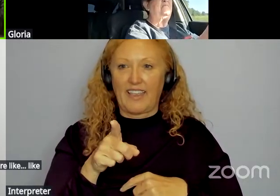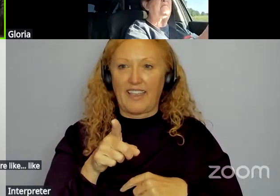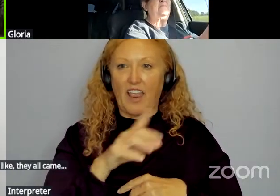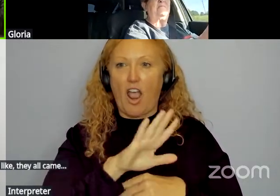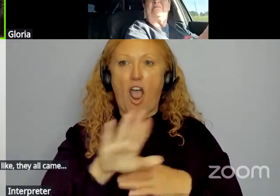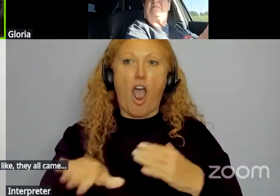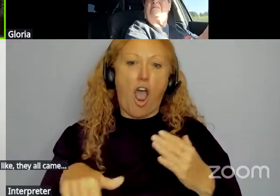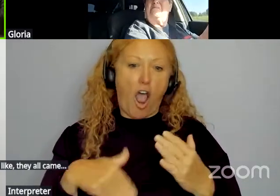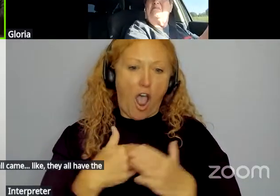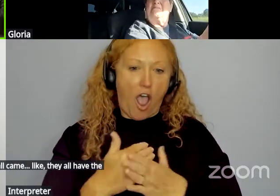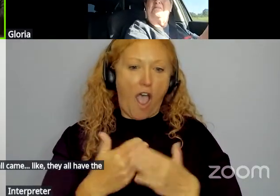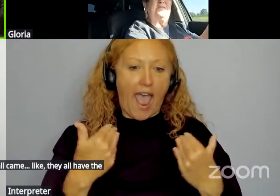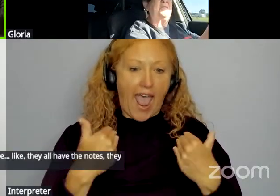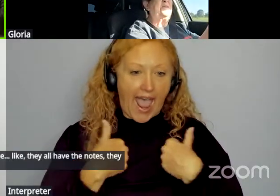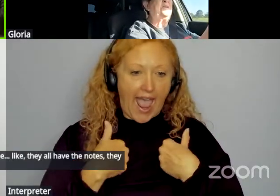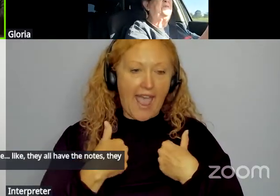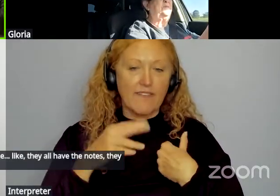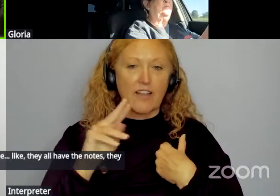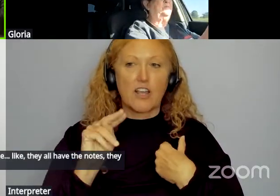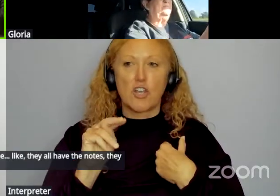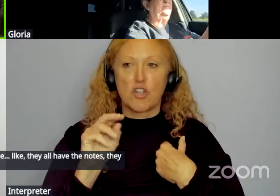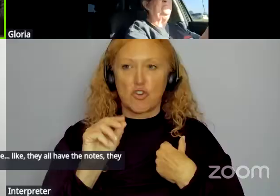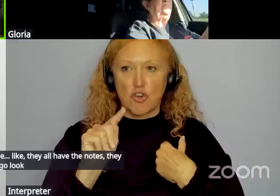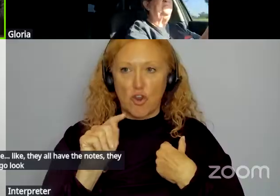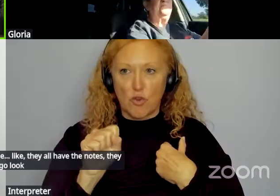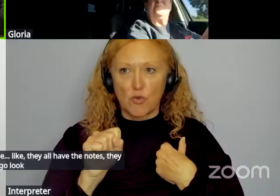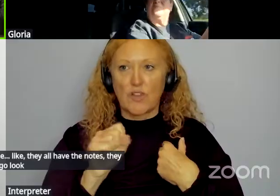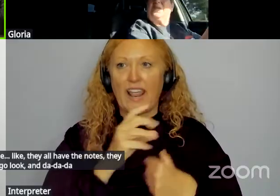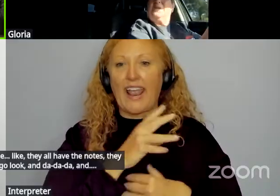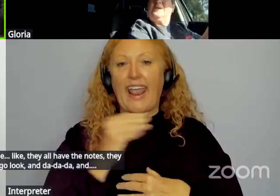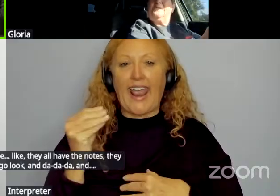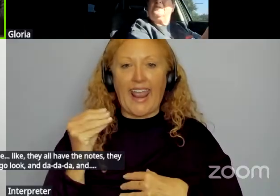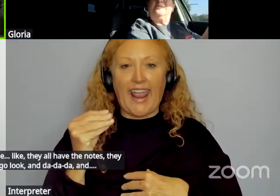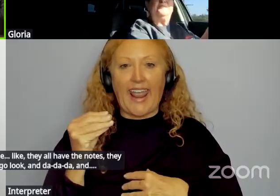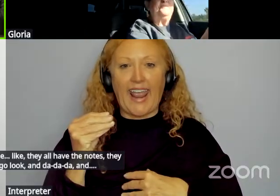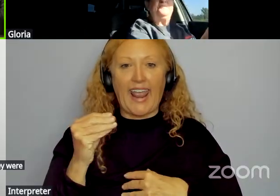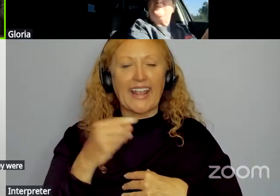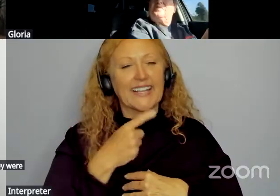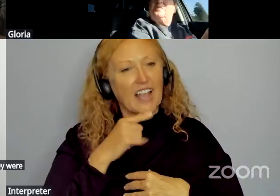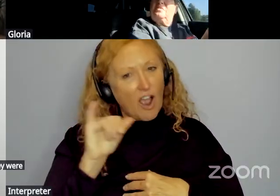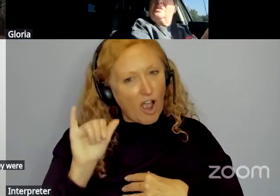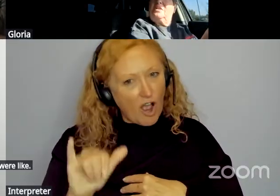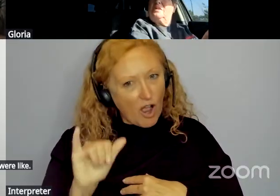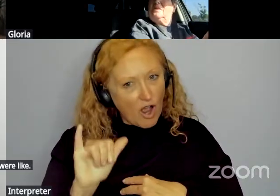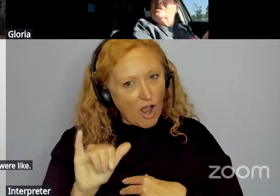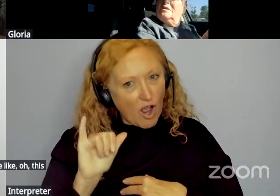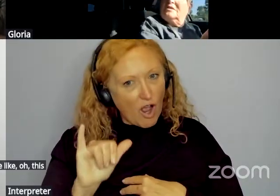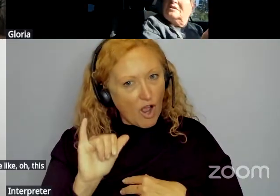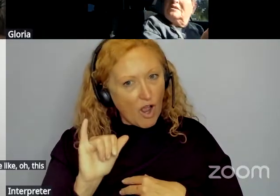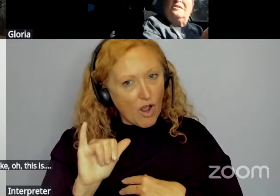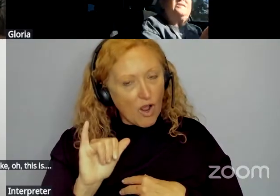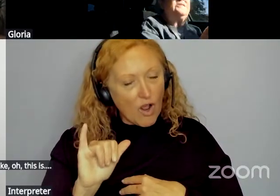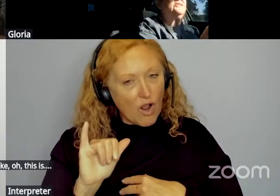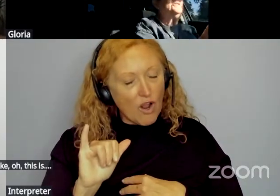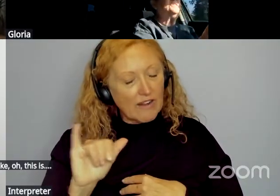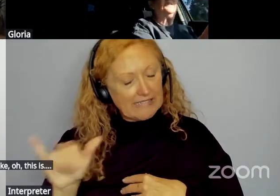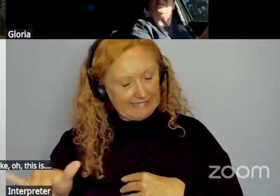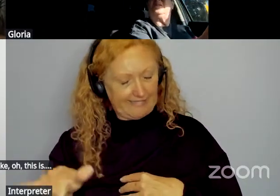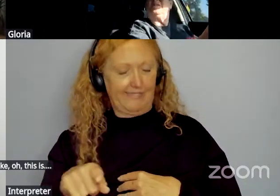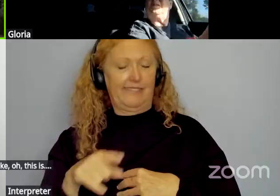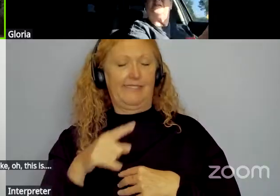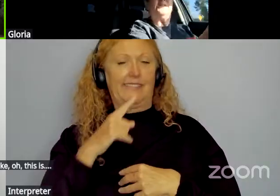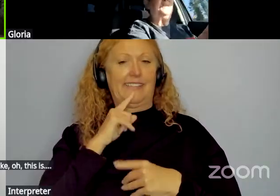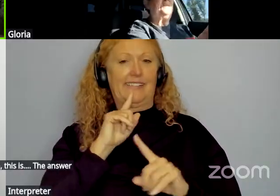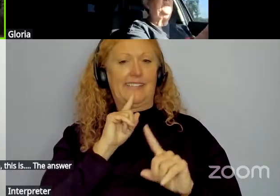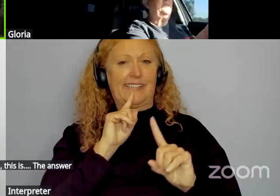all have the notes. They were all like, okay, let's go look and da da da. And they were like, oh, this is like the